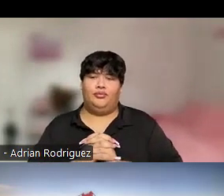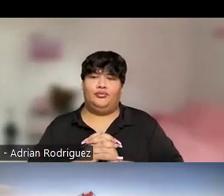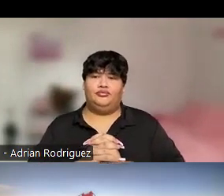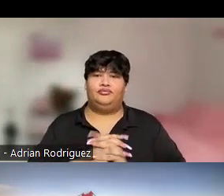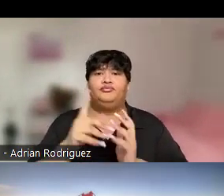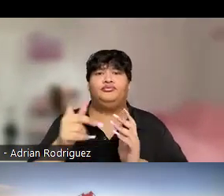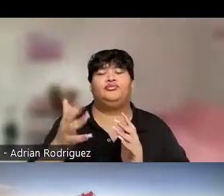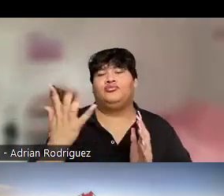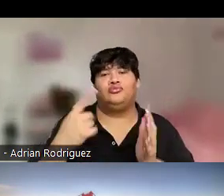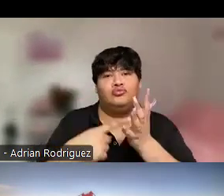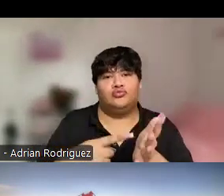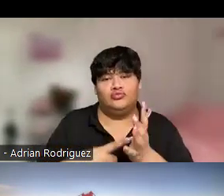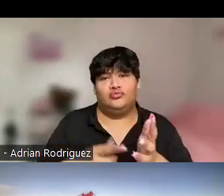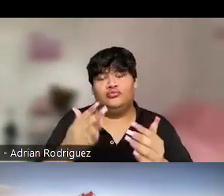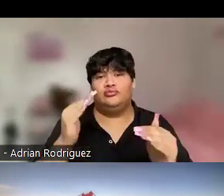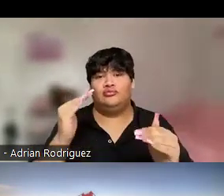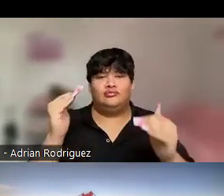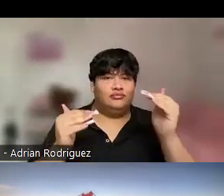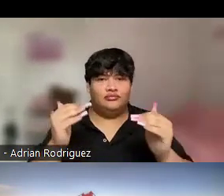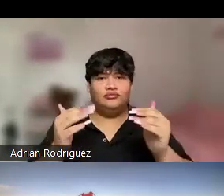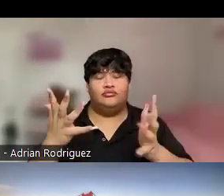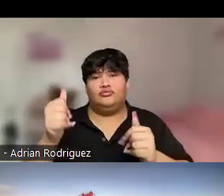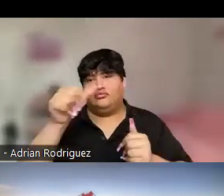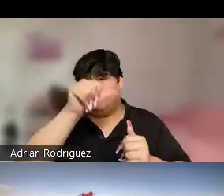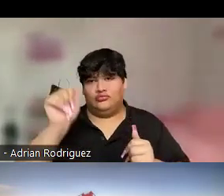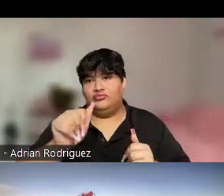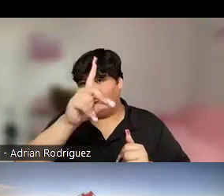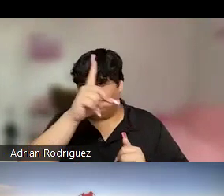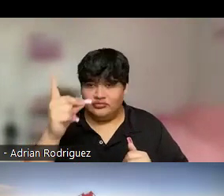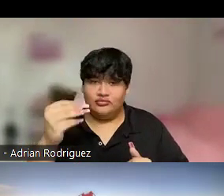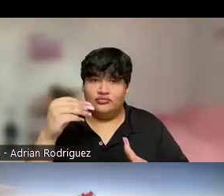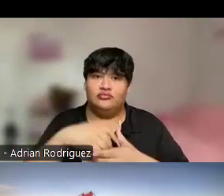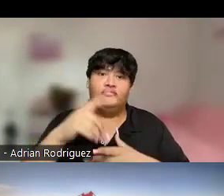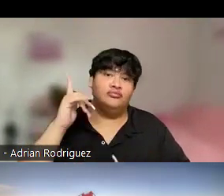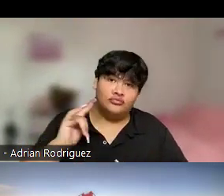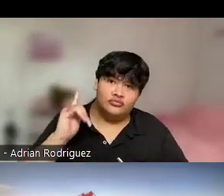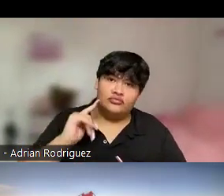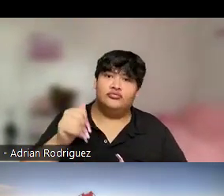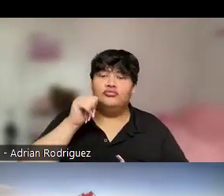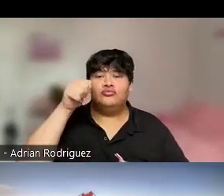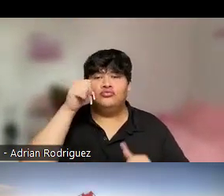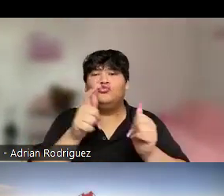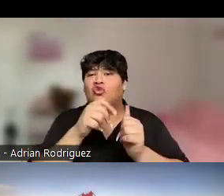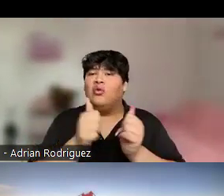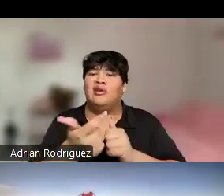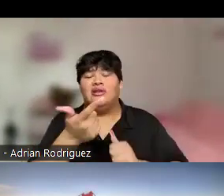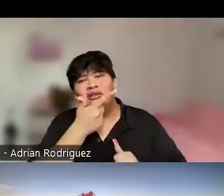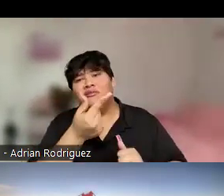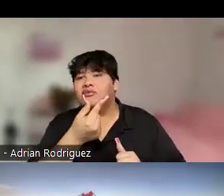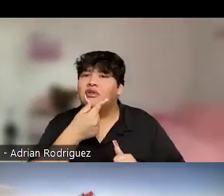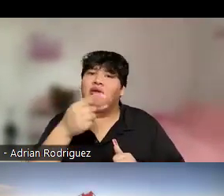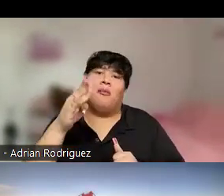This slide is the estimated prevalence of Alzheimer's dementia among Californians age 55 plus who are lesbian, gay,